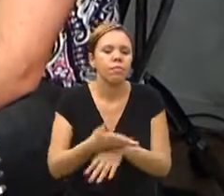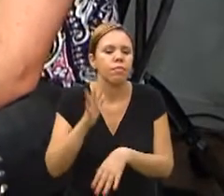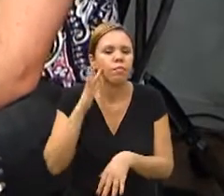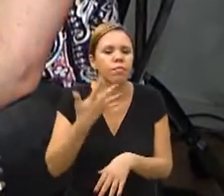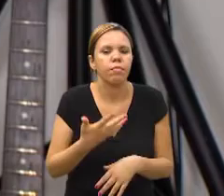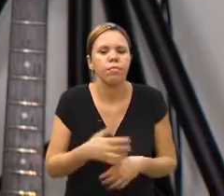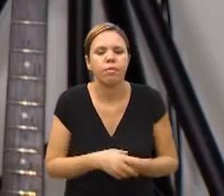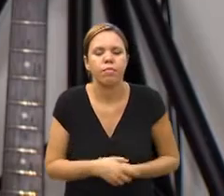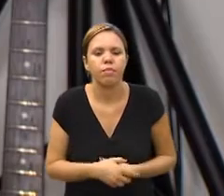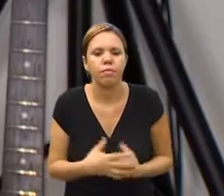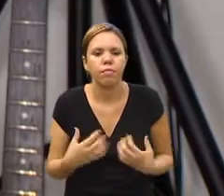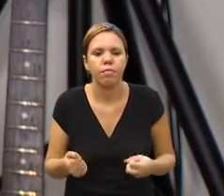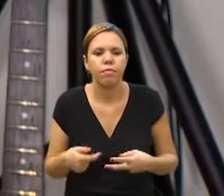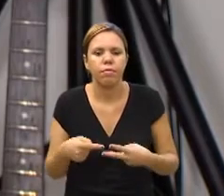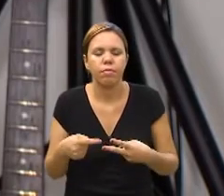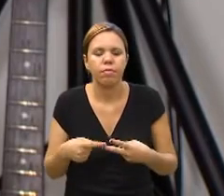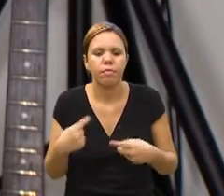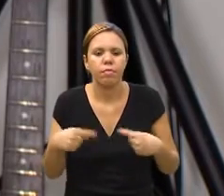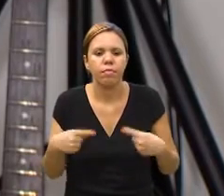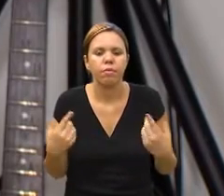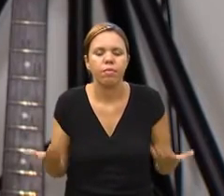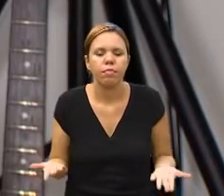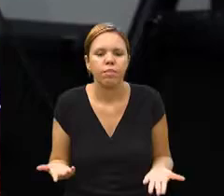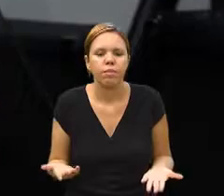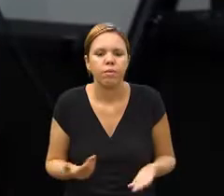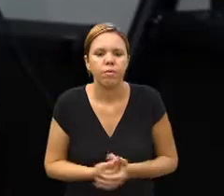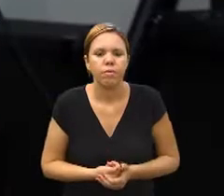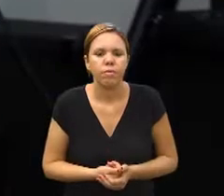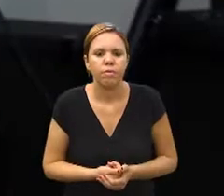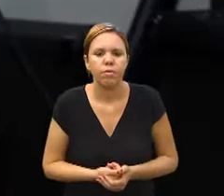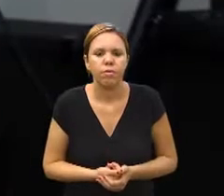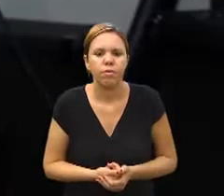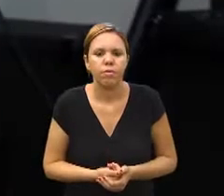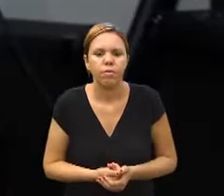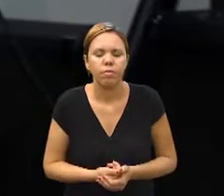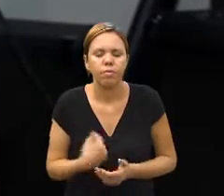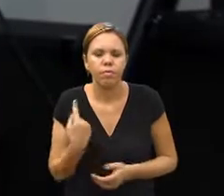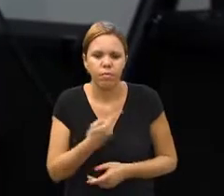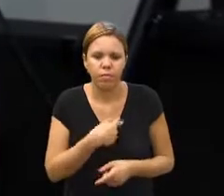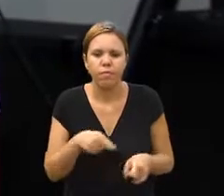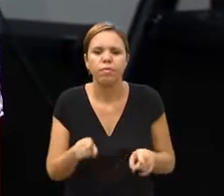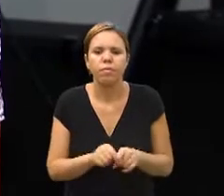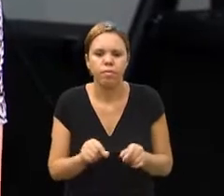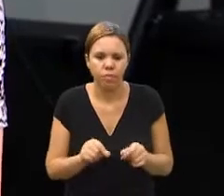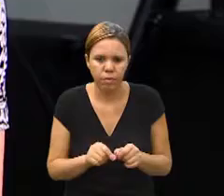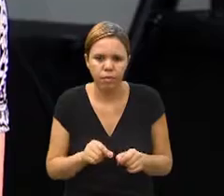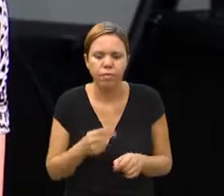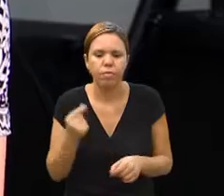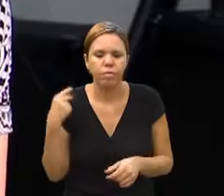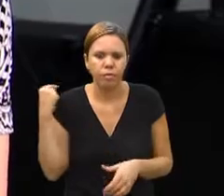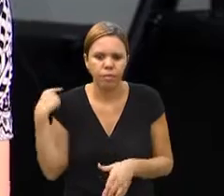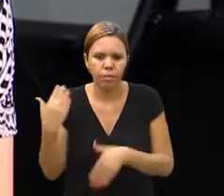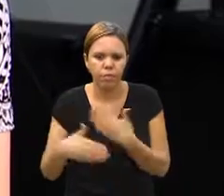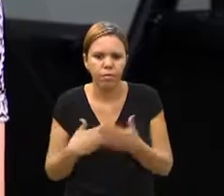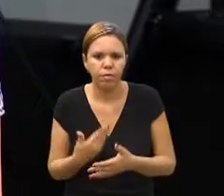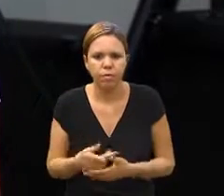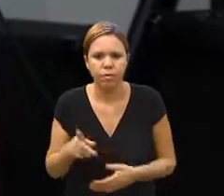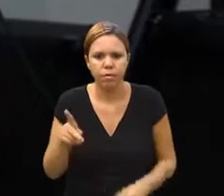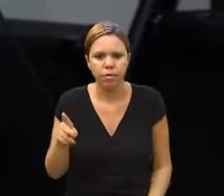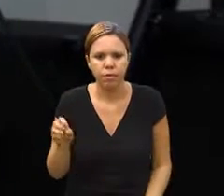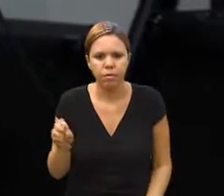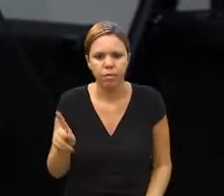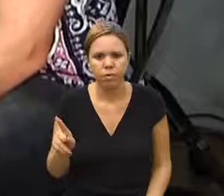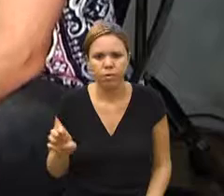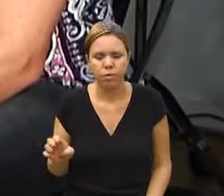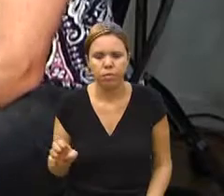mesmo. Vamos para a segunda música, então. A segunda música é uma música que a gente também faz tempo, uma música chamada Purple Rain,